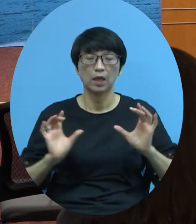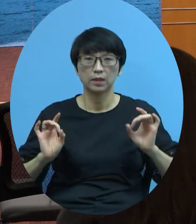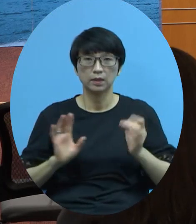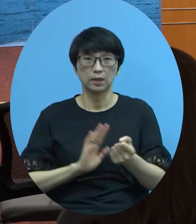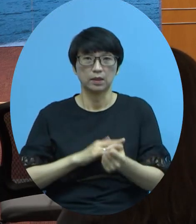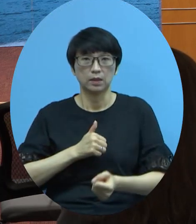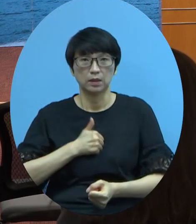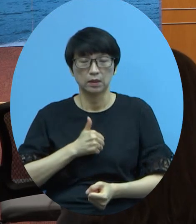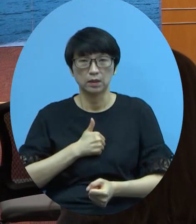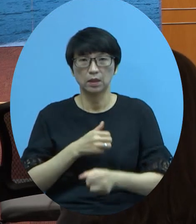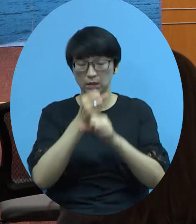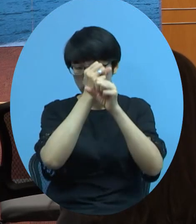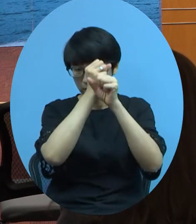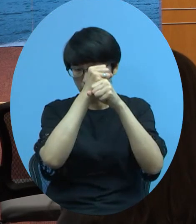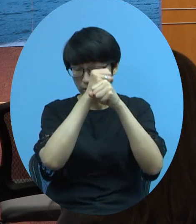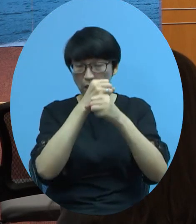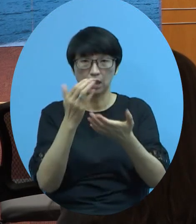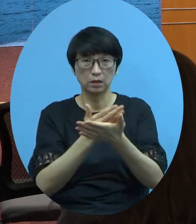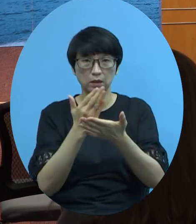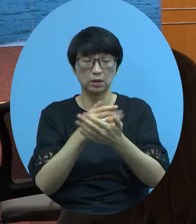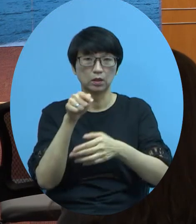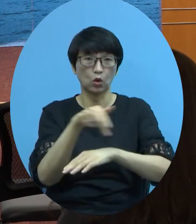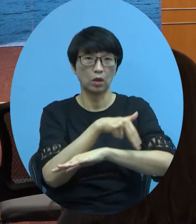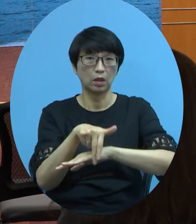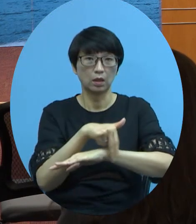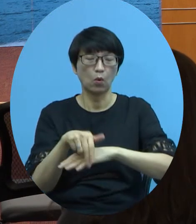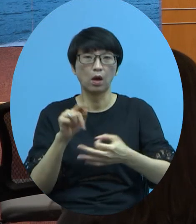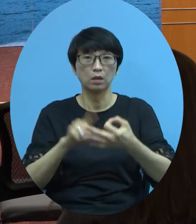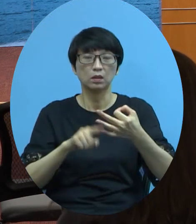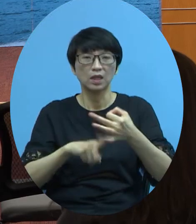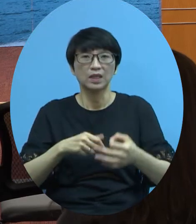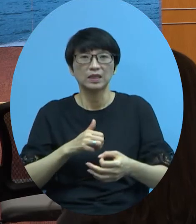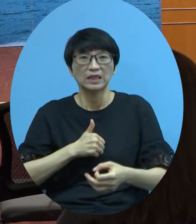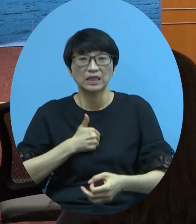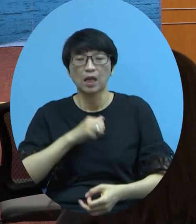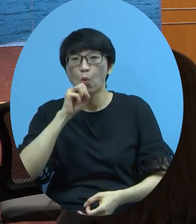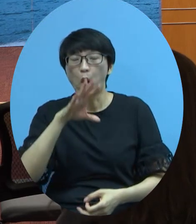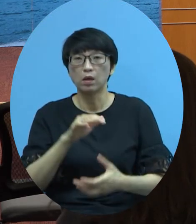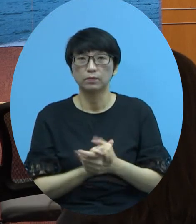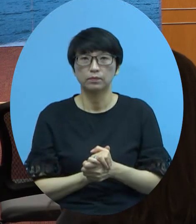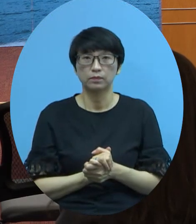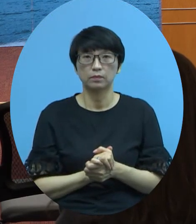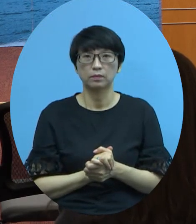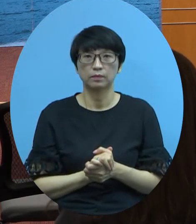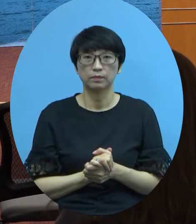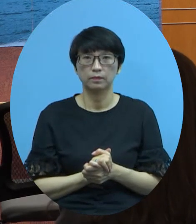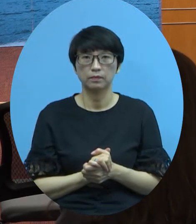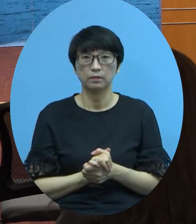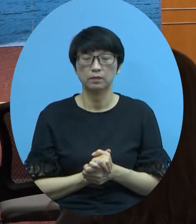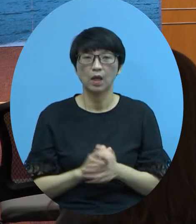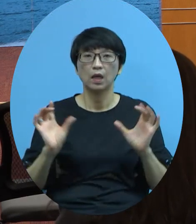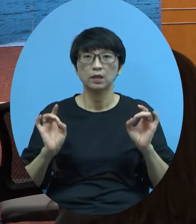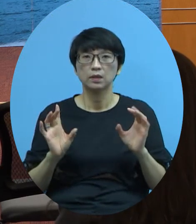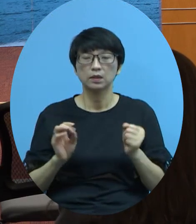enhanced laboratory surveillance scheme that Dr. Wong has talked about. You've talked about there are 4,000 samples returned by private doctors